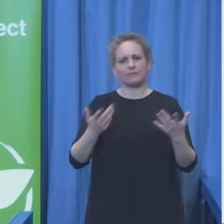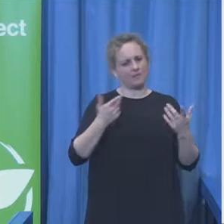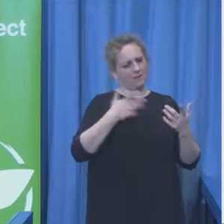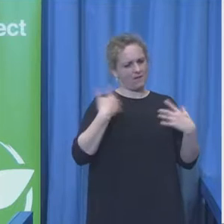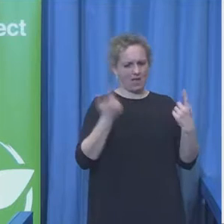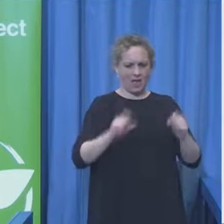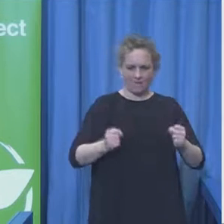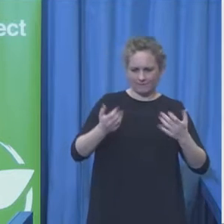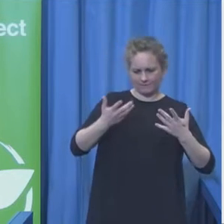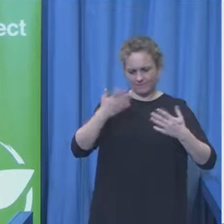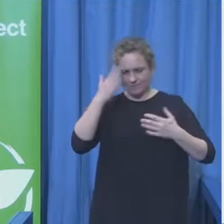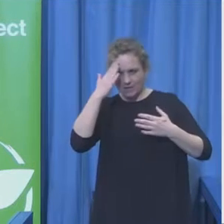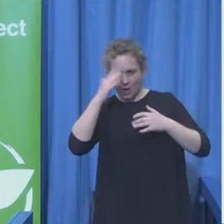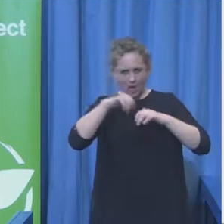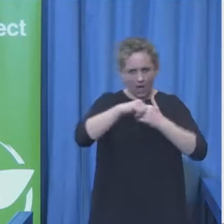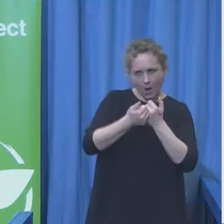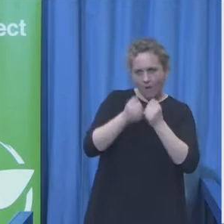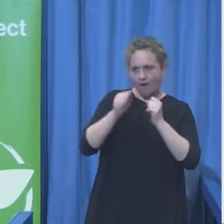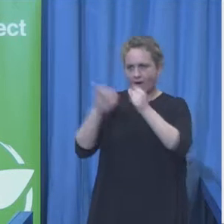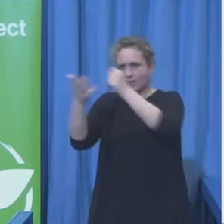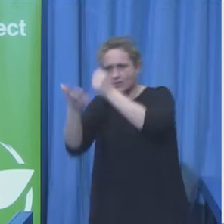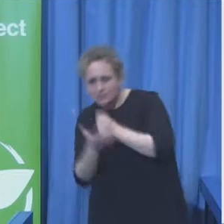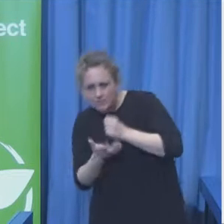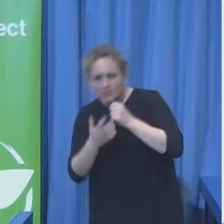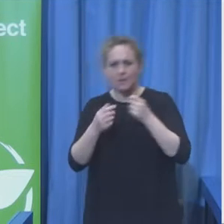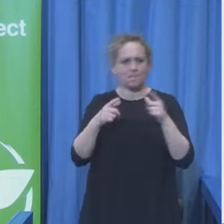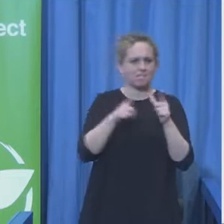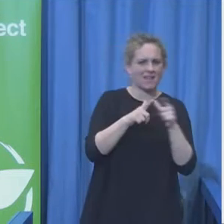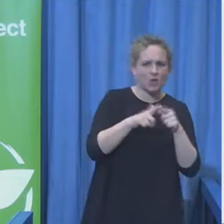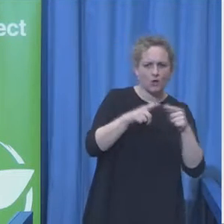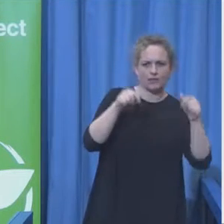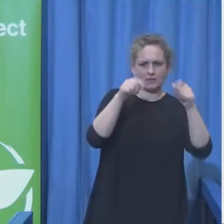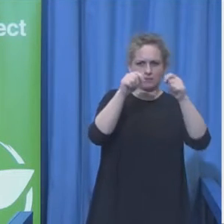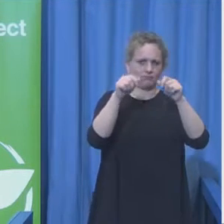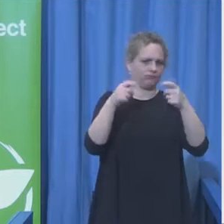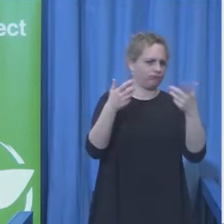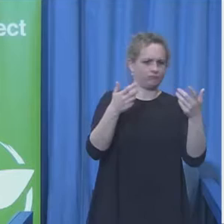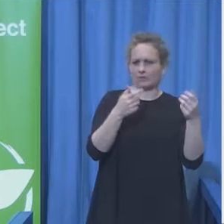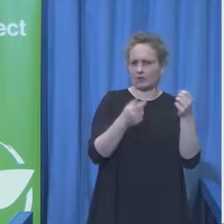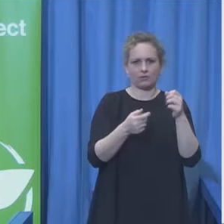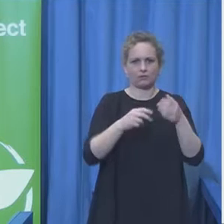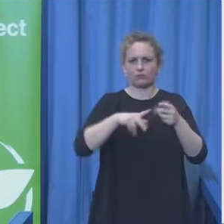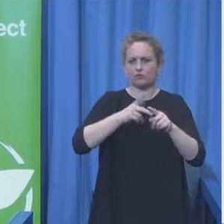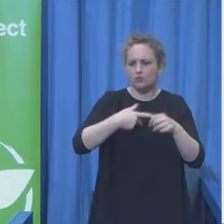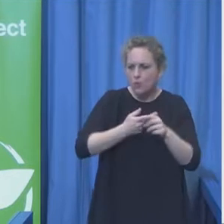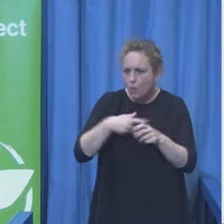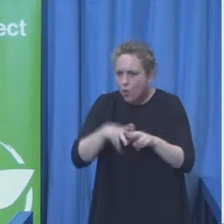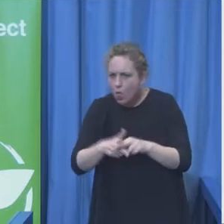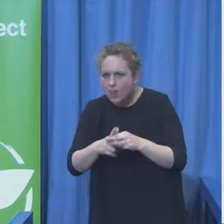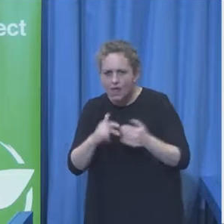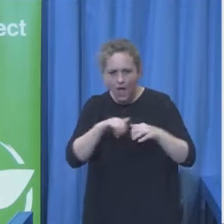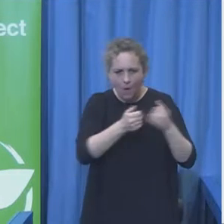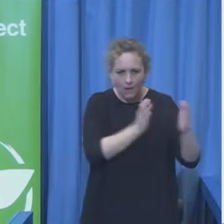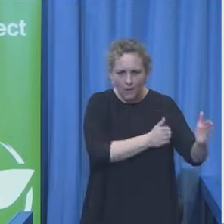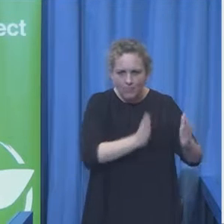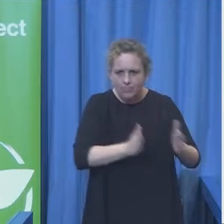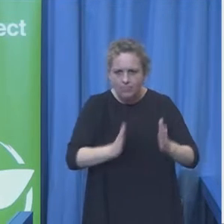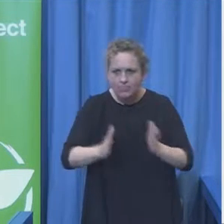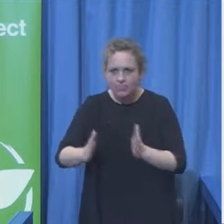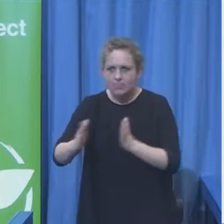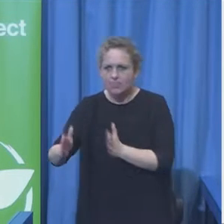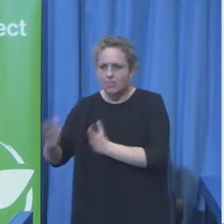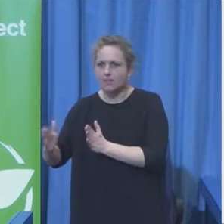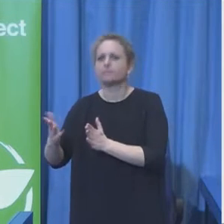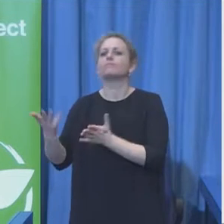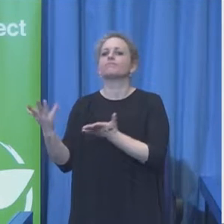And one of the chapters of the 14 is very much devoted to employment and disability. If we find the funds